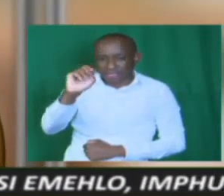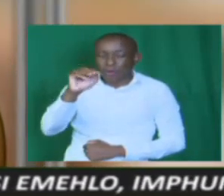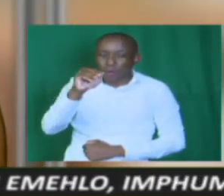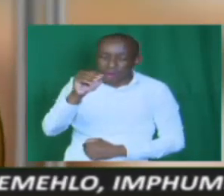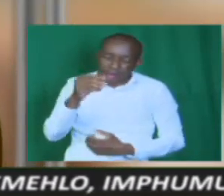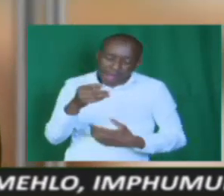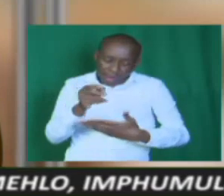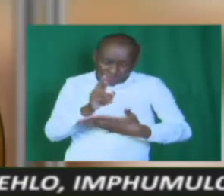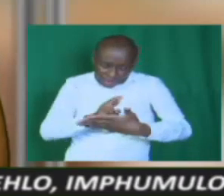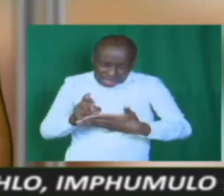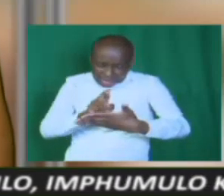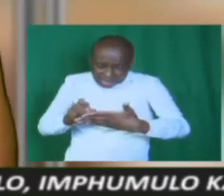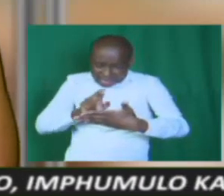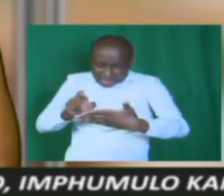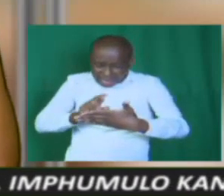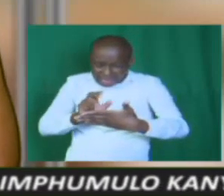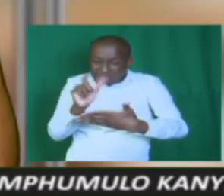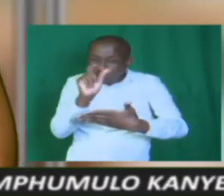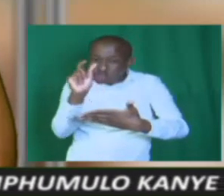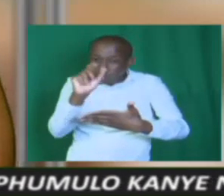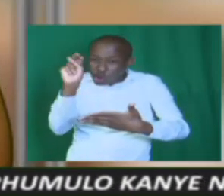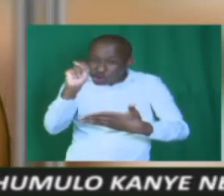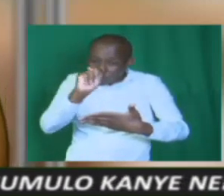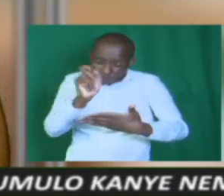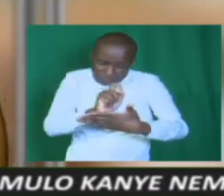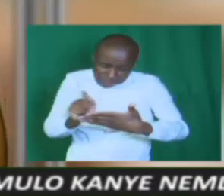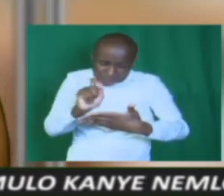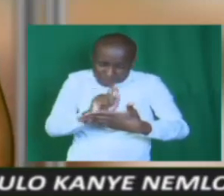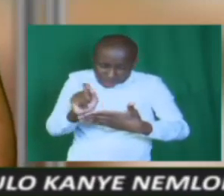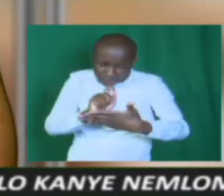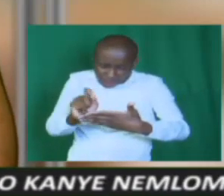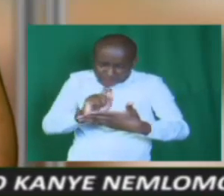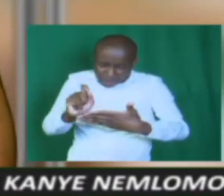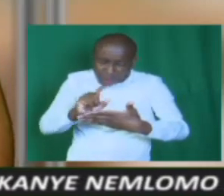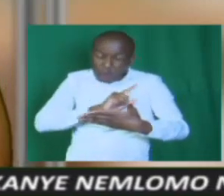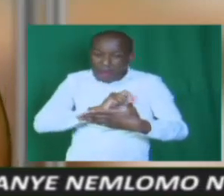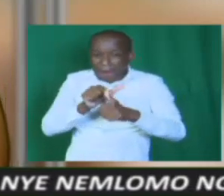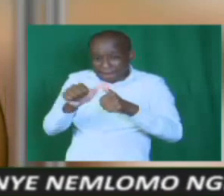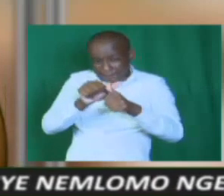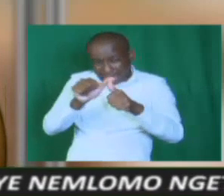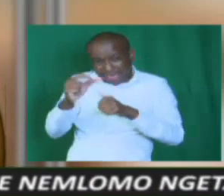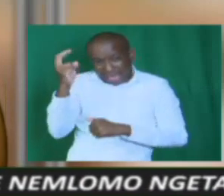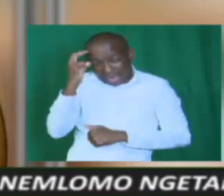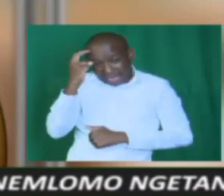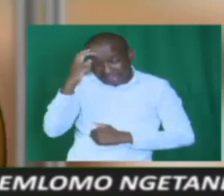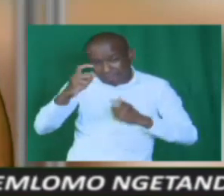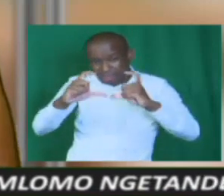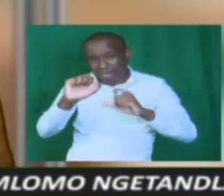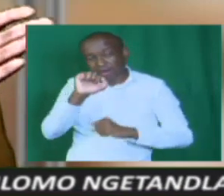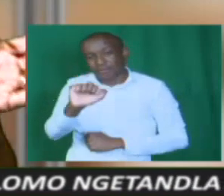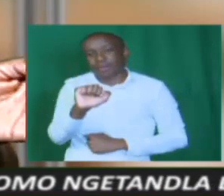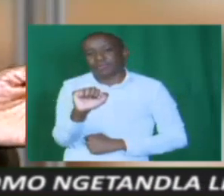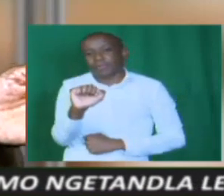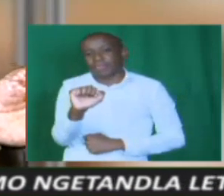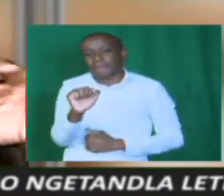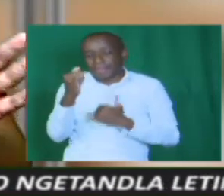you read. There are some small notes that you write for yourself for better understanding of the text. Then now you go to